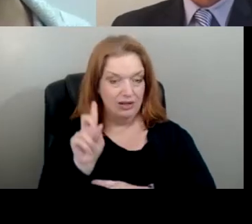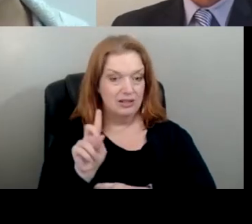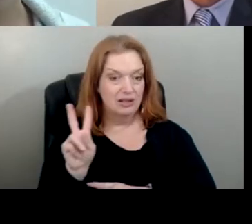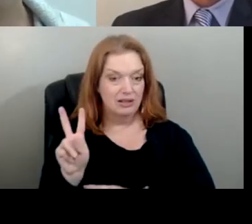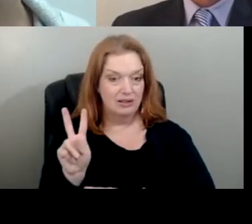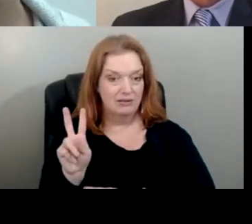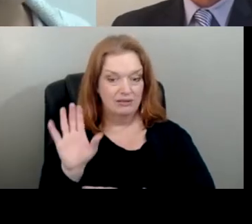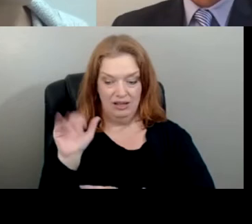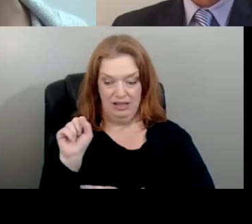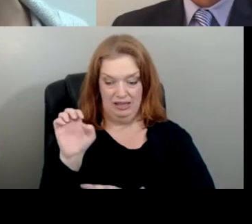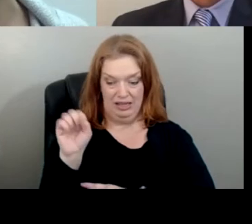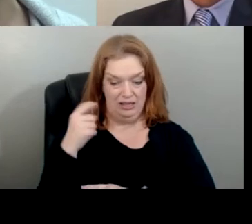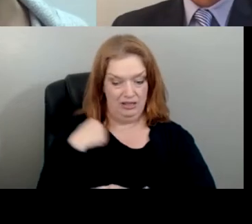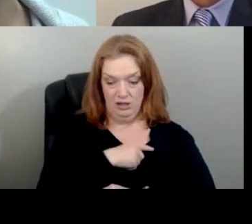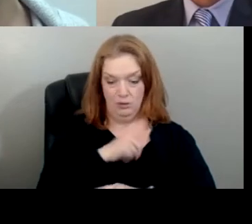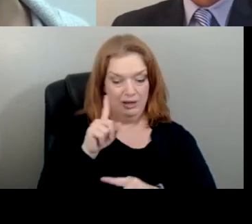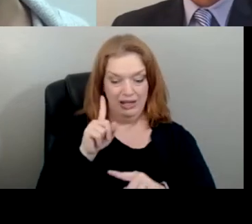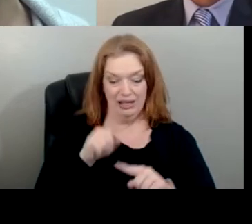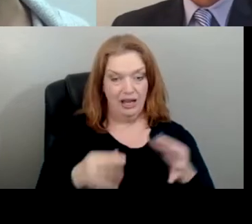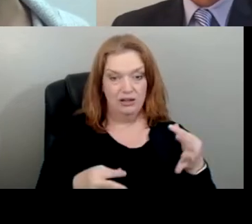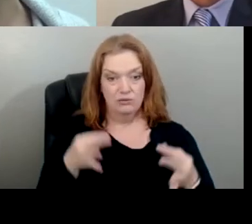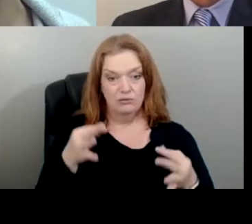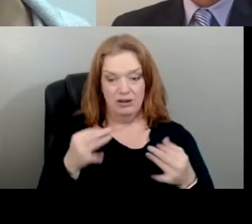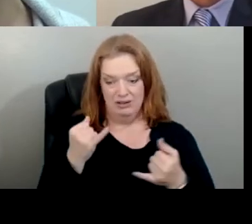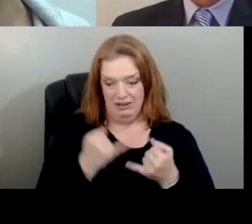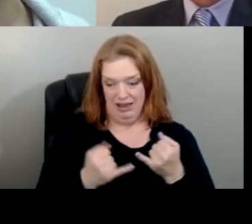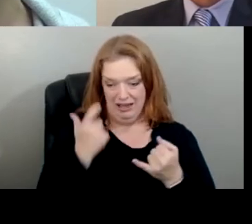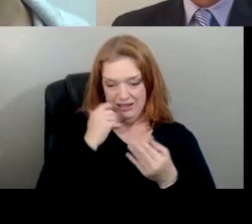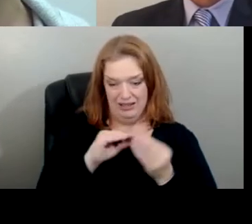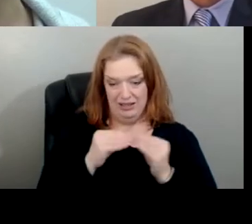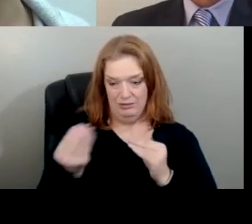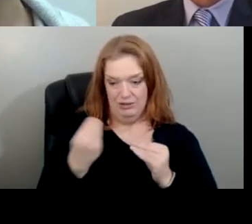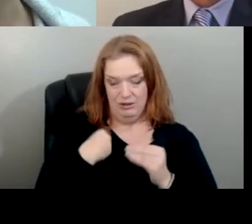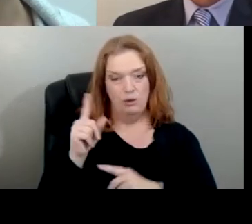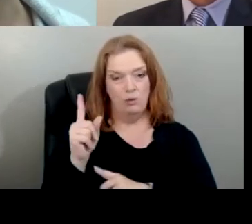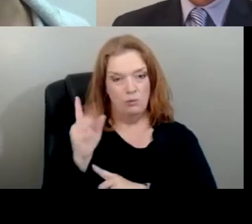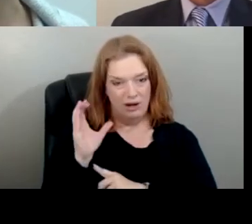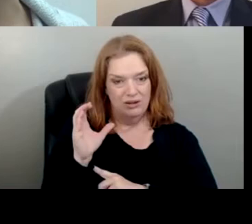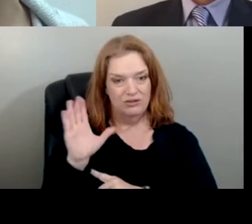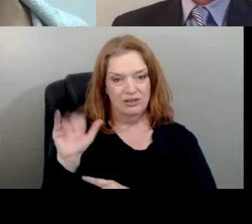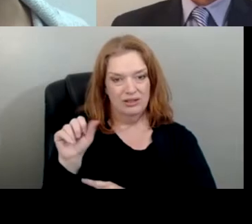to try, the last number I received from our department was 100 cases.